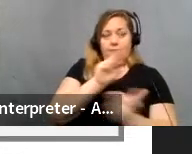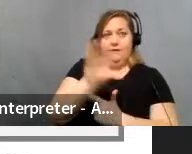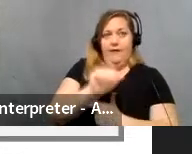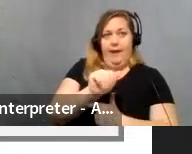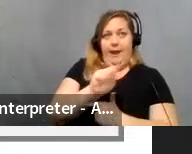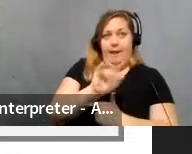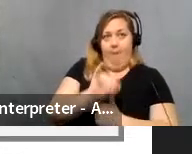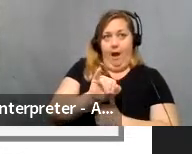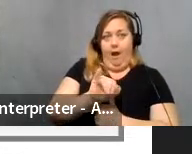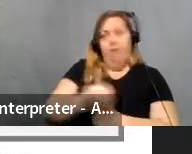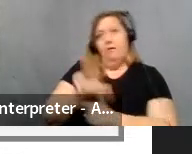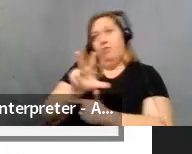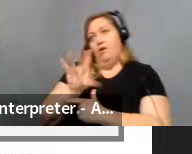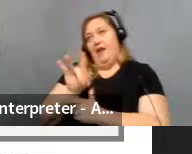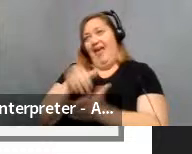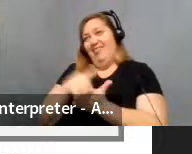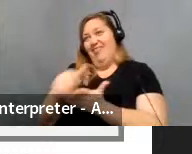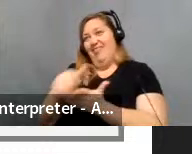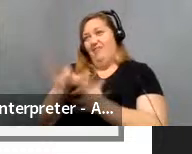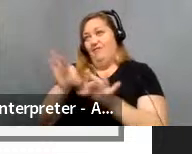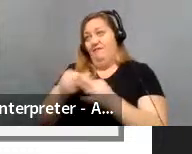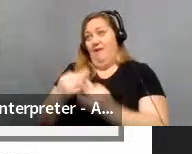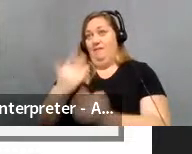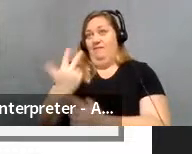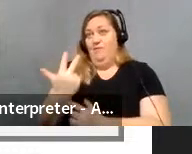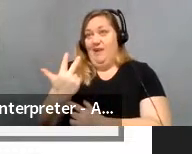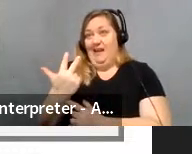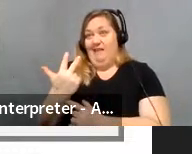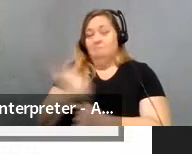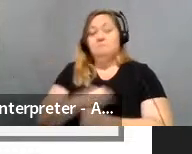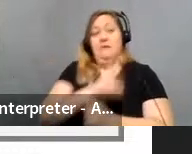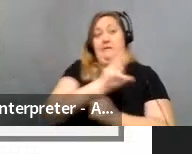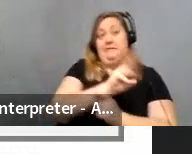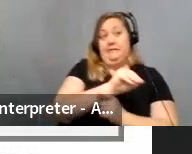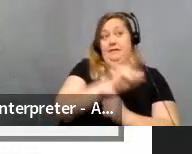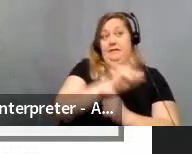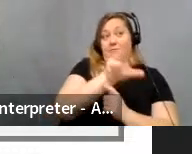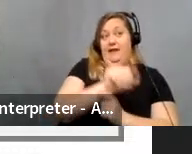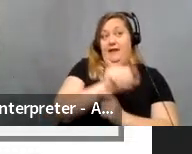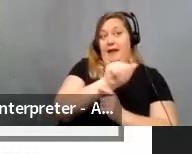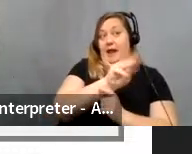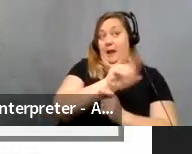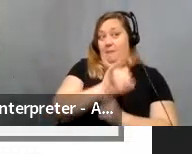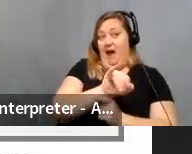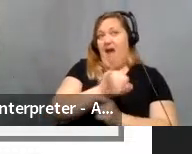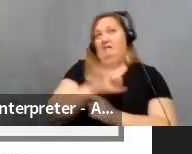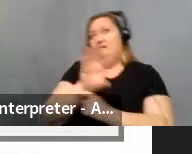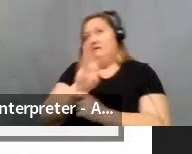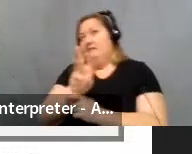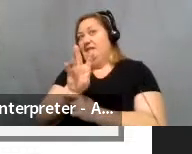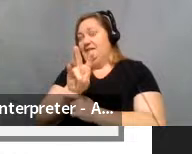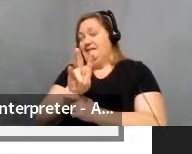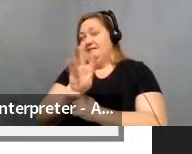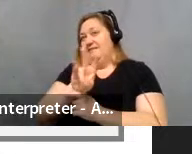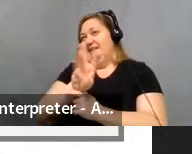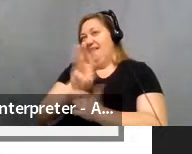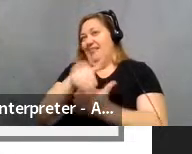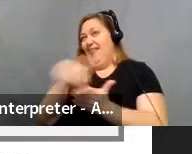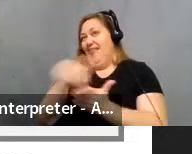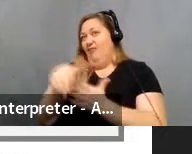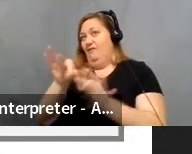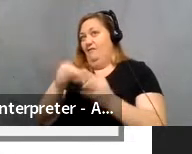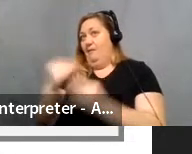or about $38,000 for a family of three, 60% AMI, again, $76,000 for a family of three,